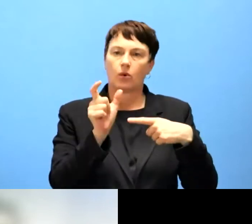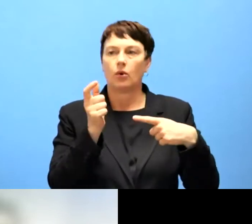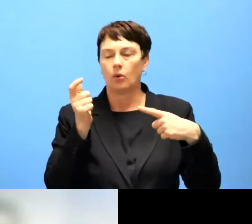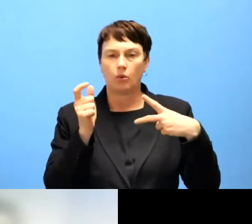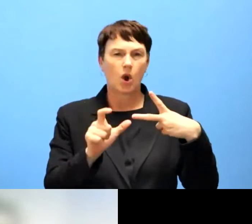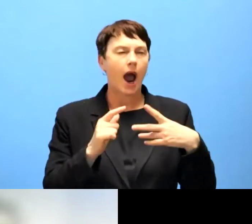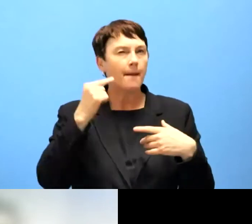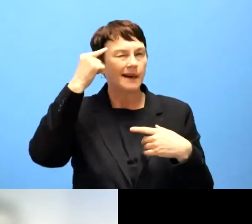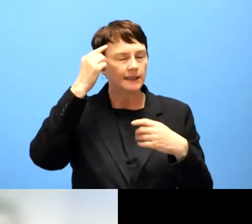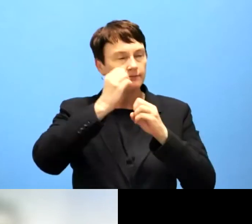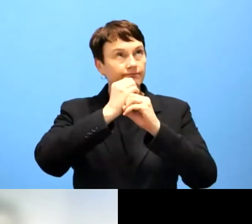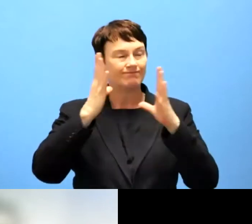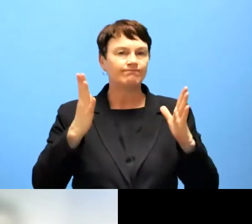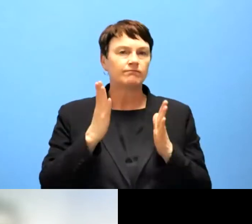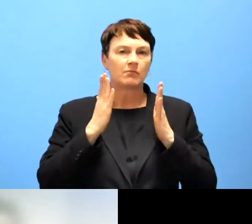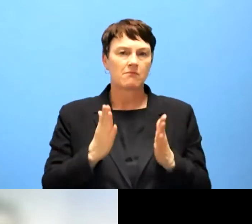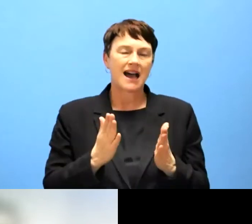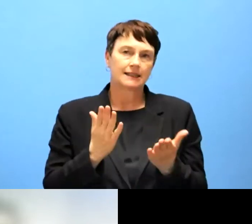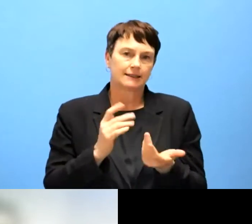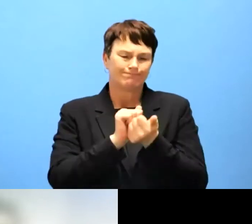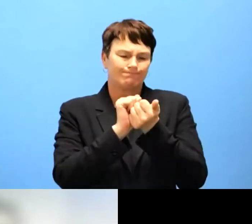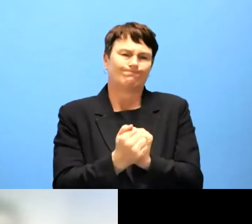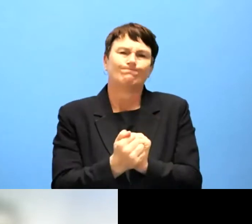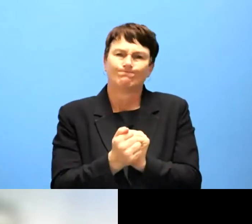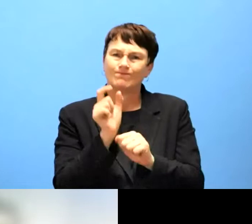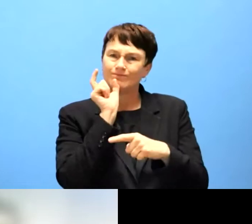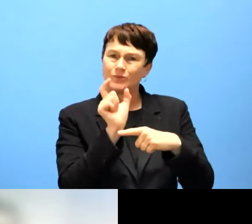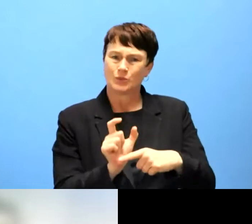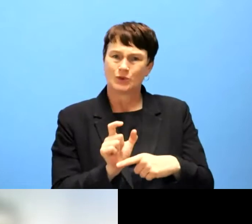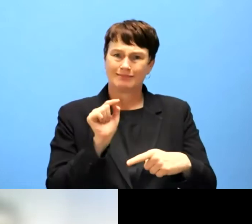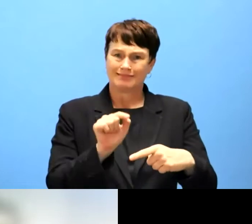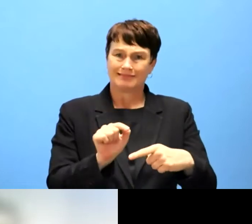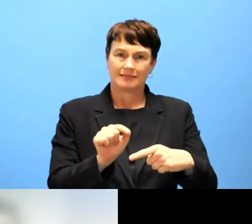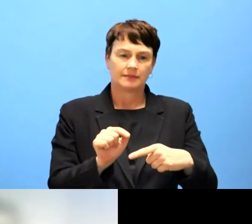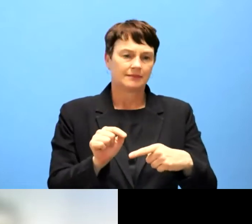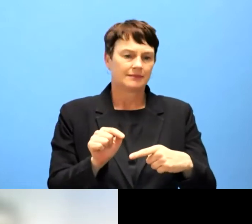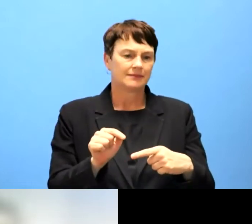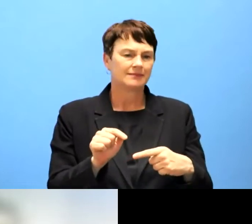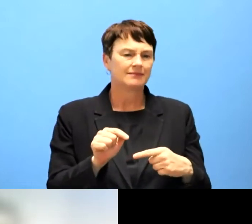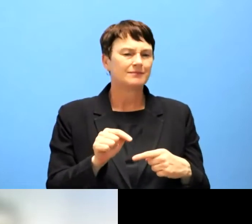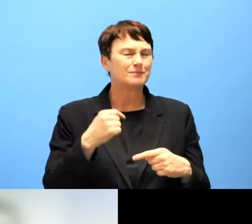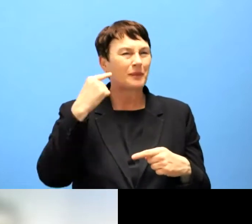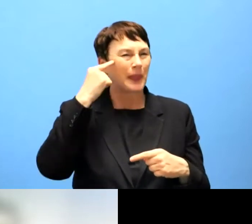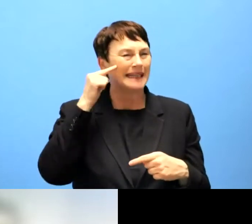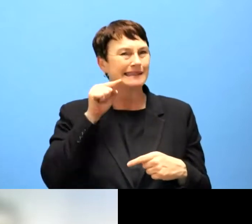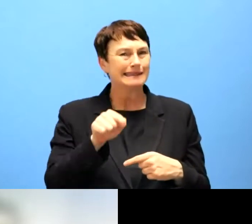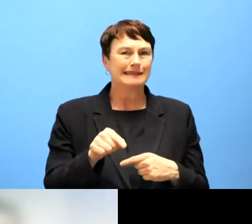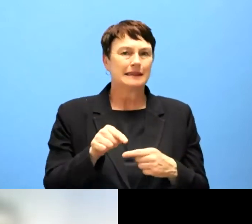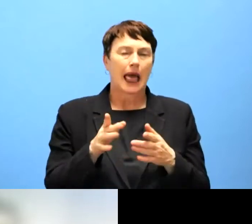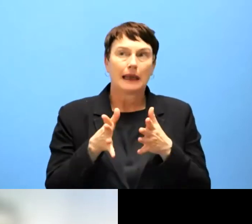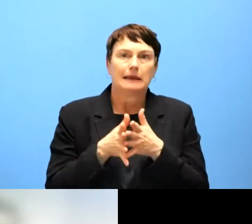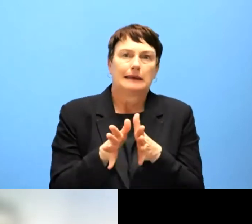changed for grammatical reason, I don't know. This does not belong to the main part of the document. The main